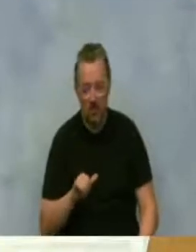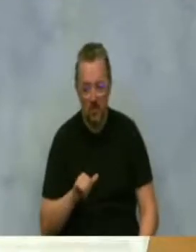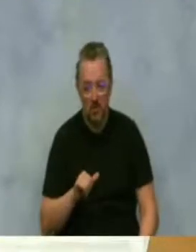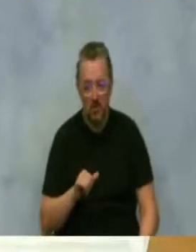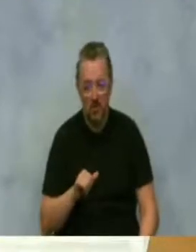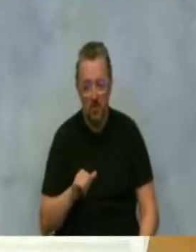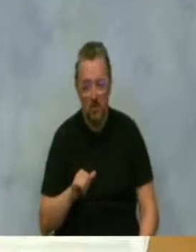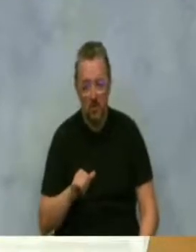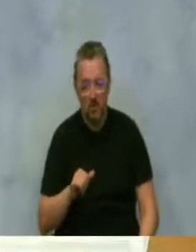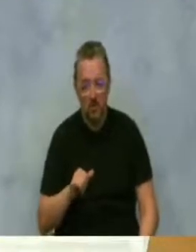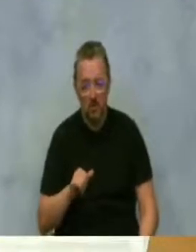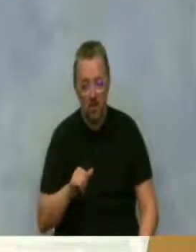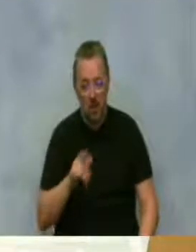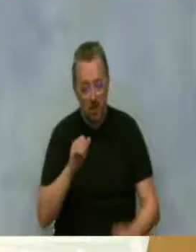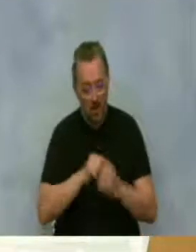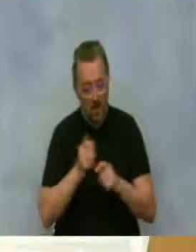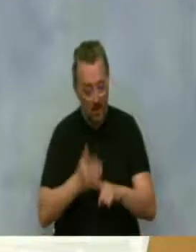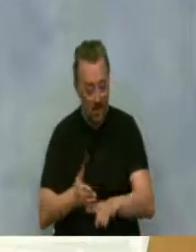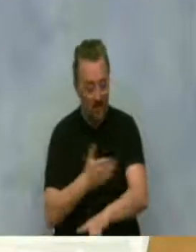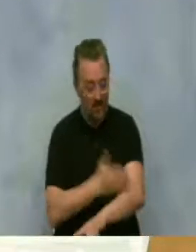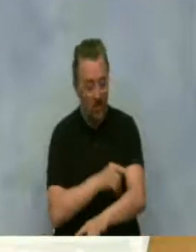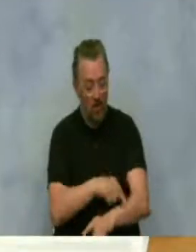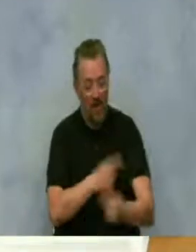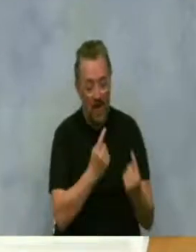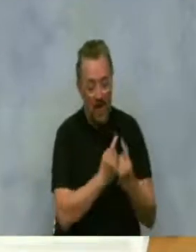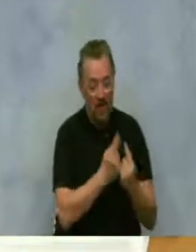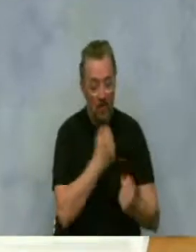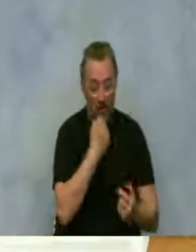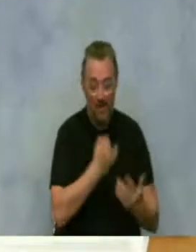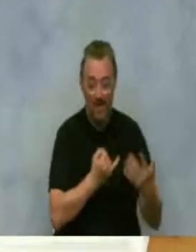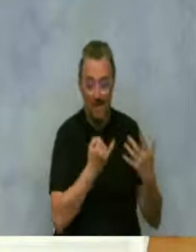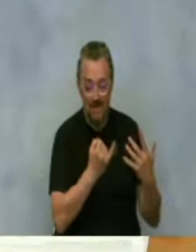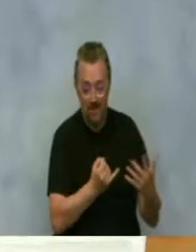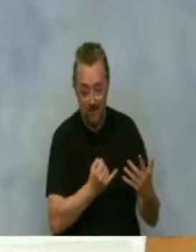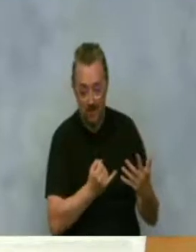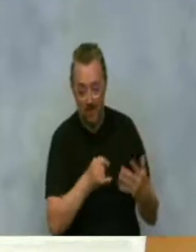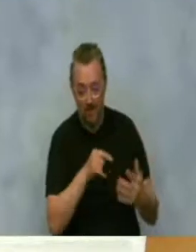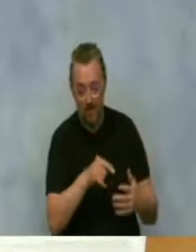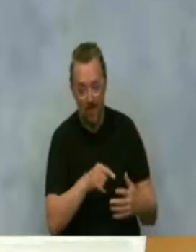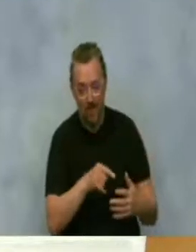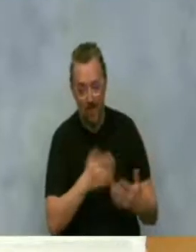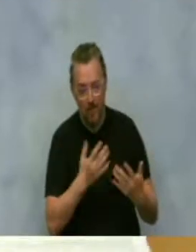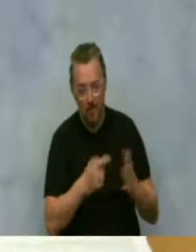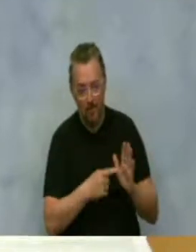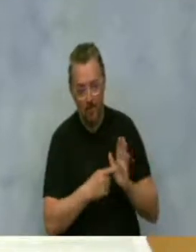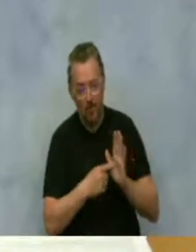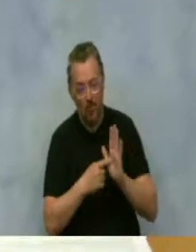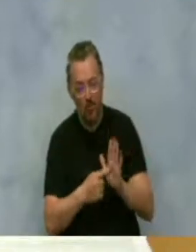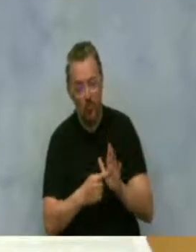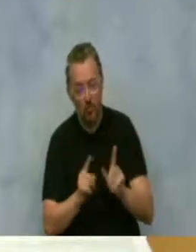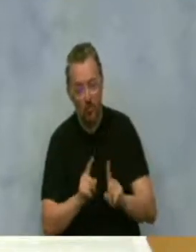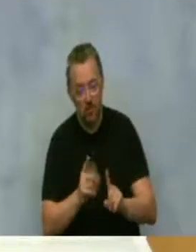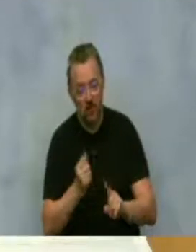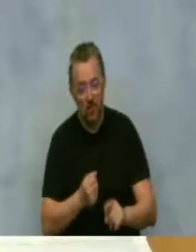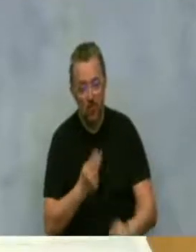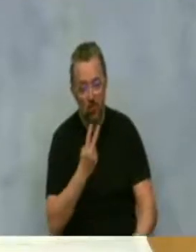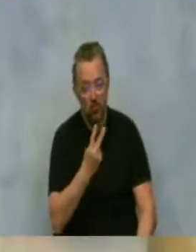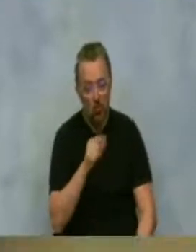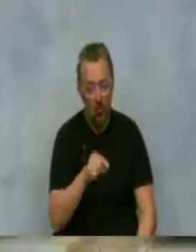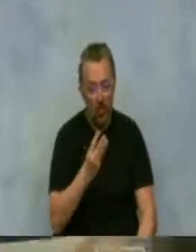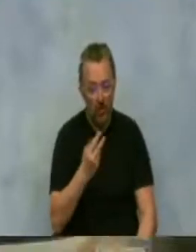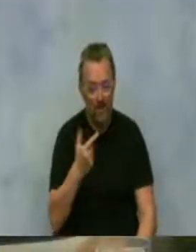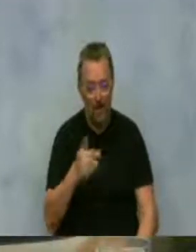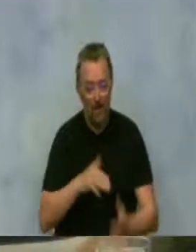Back earlier in item 6 in the capital budget monitoring, it showed that there's £2.37